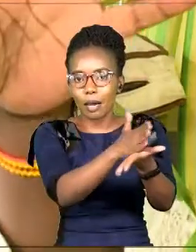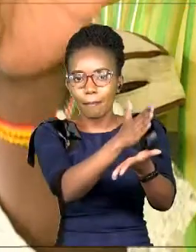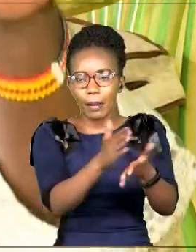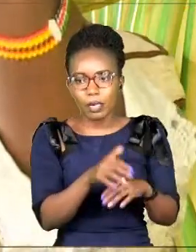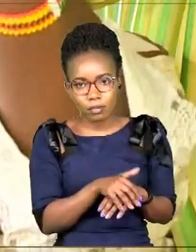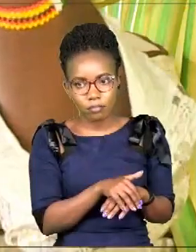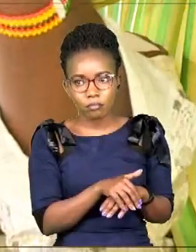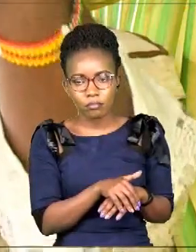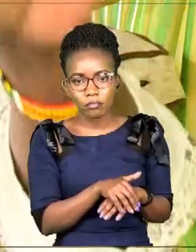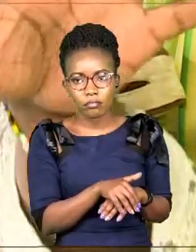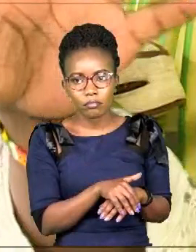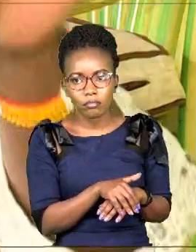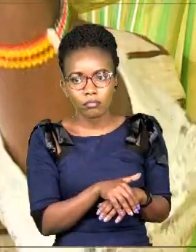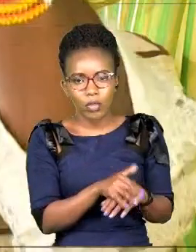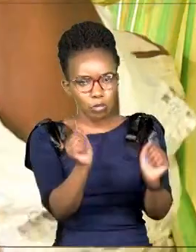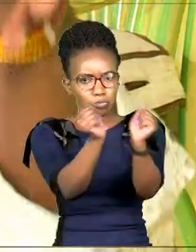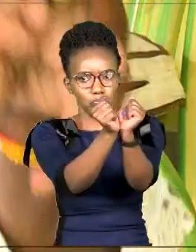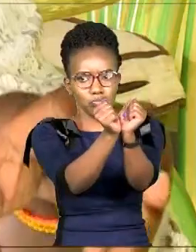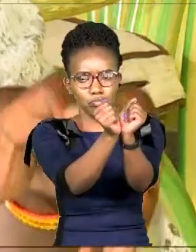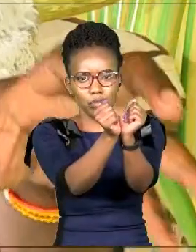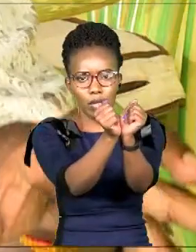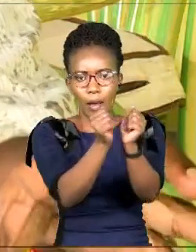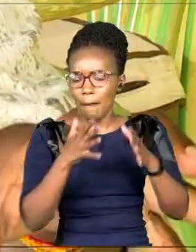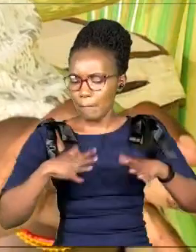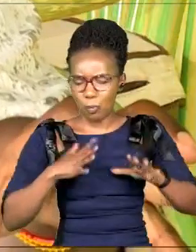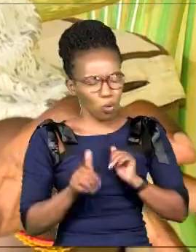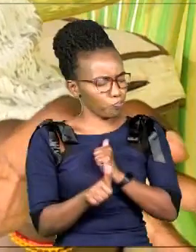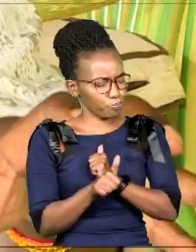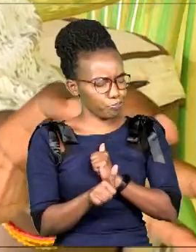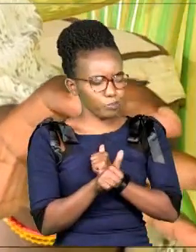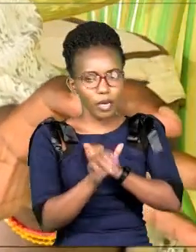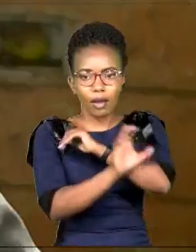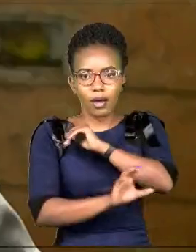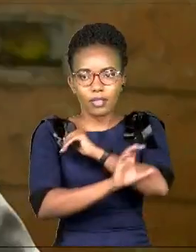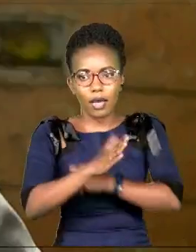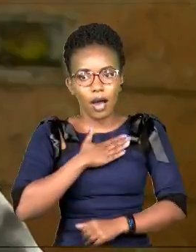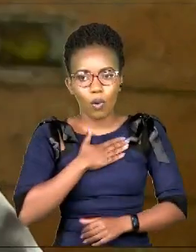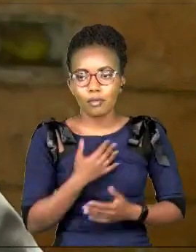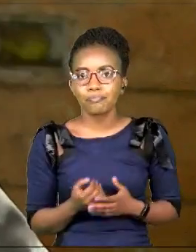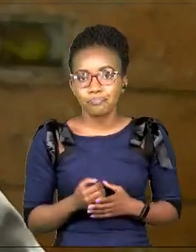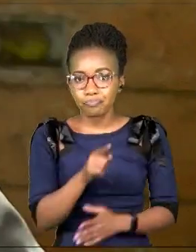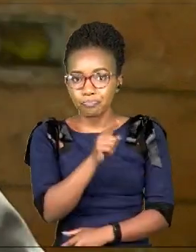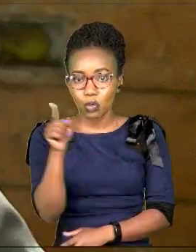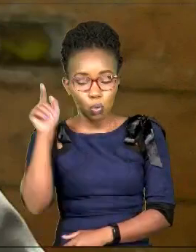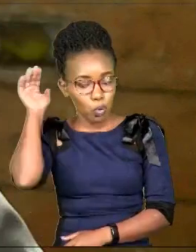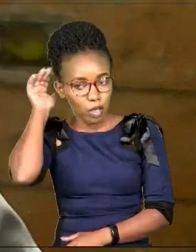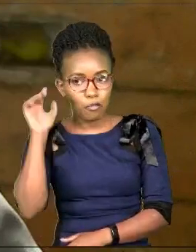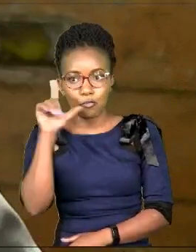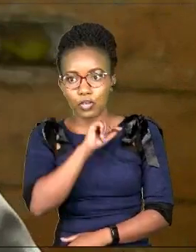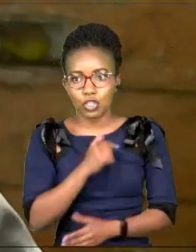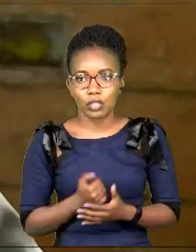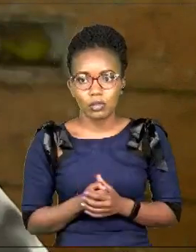care of those persons that were considered then dangerous to the security of this country. Now, you've heard it from the horse's